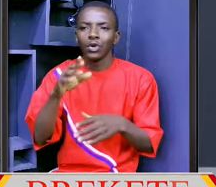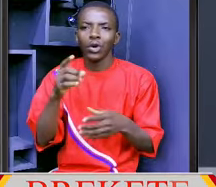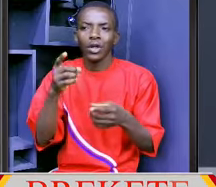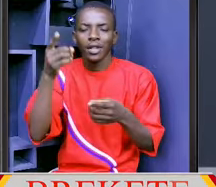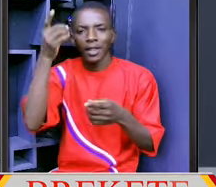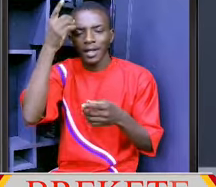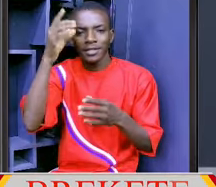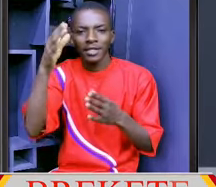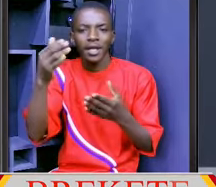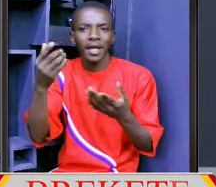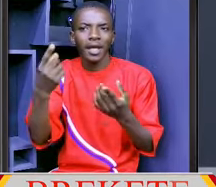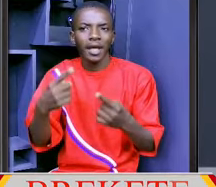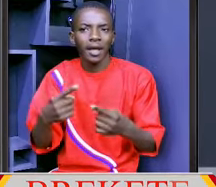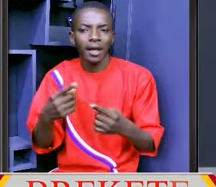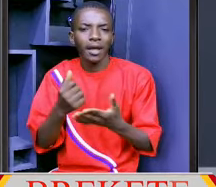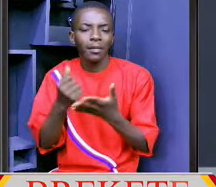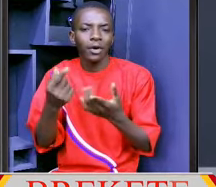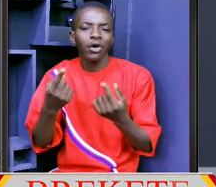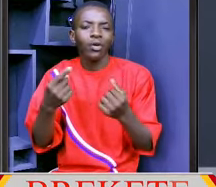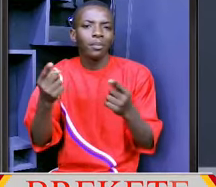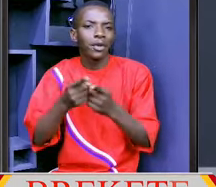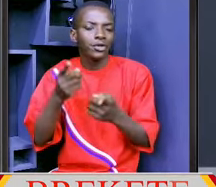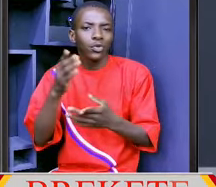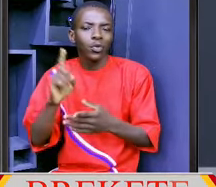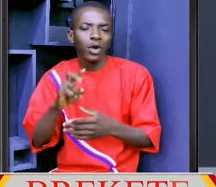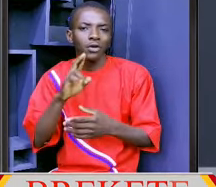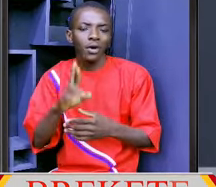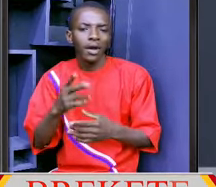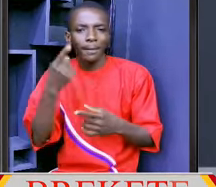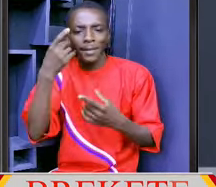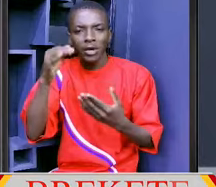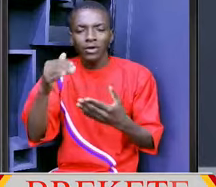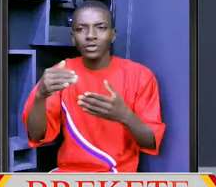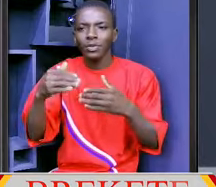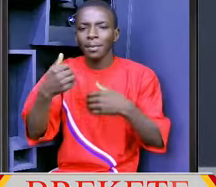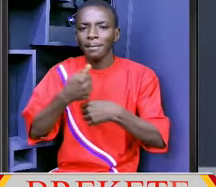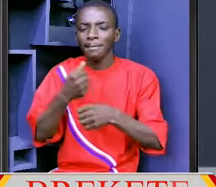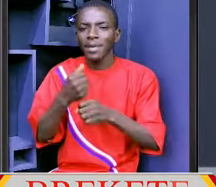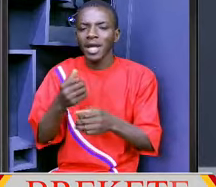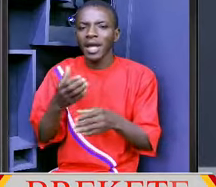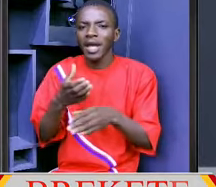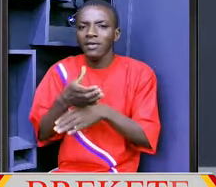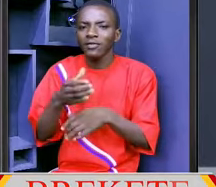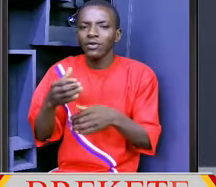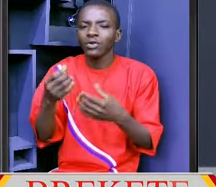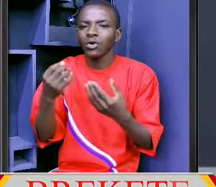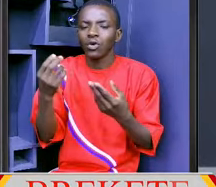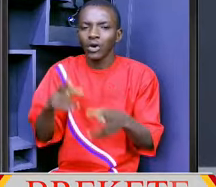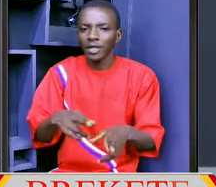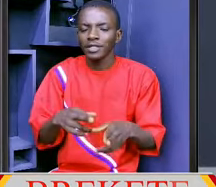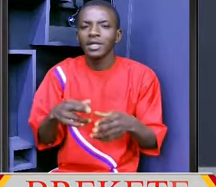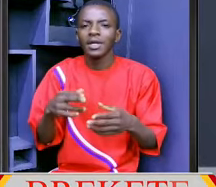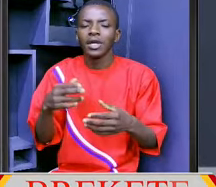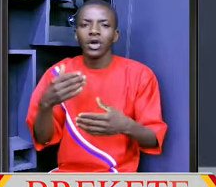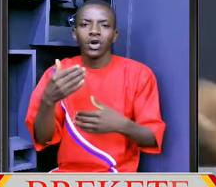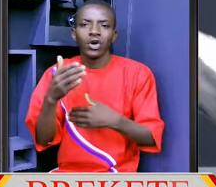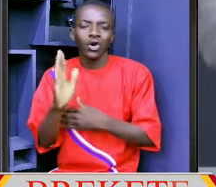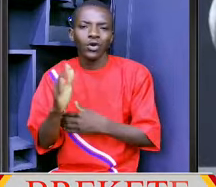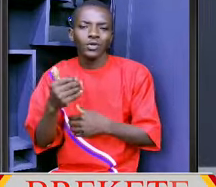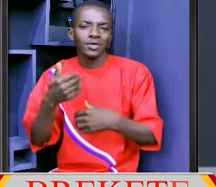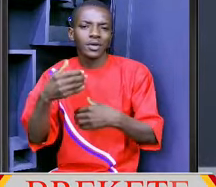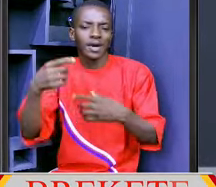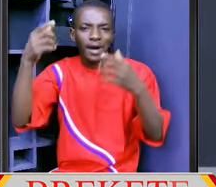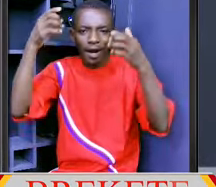destiny helper, they come meet you where you did, because you don't make effort already. So God will